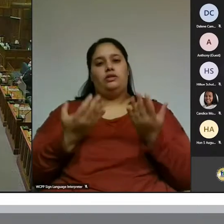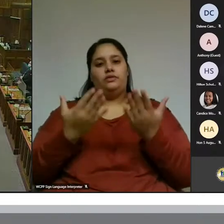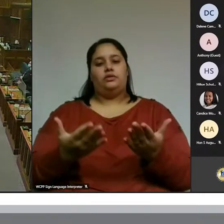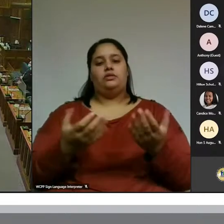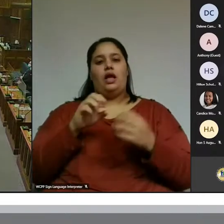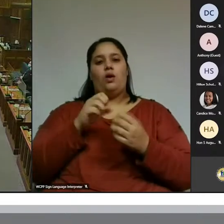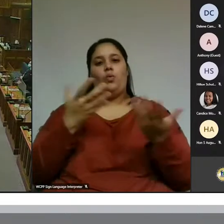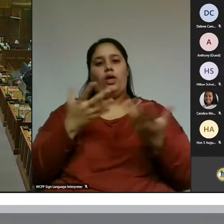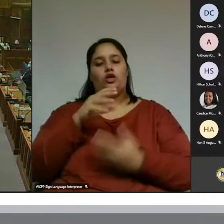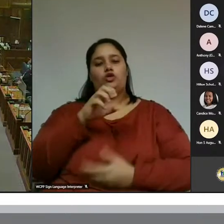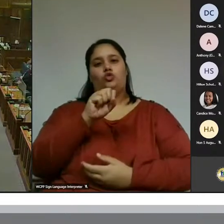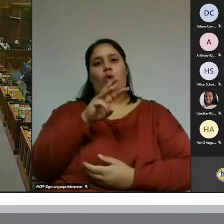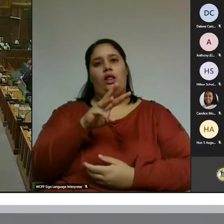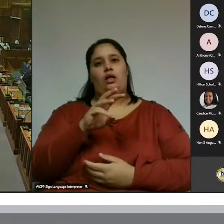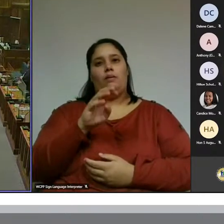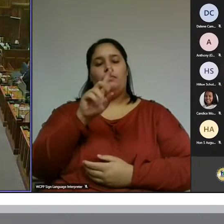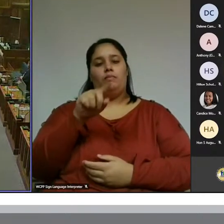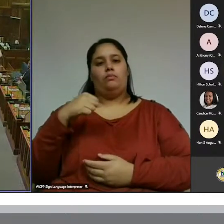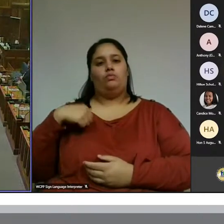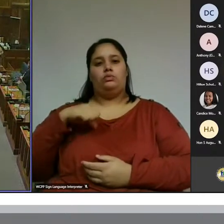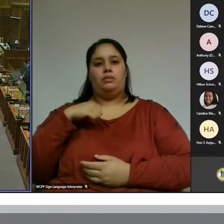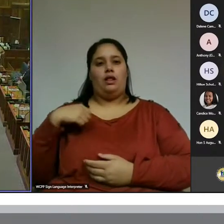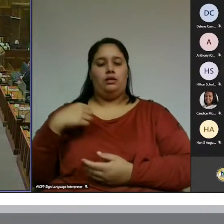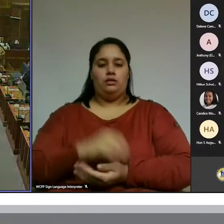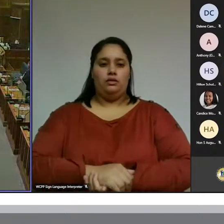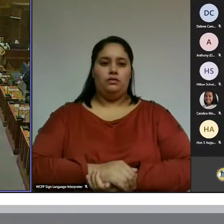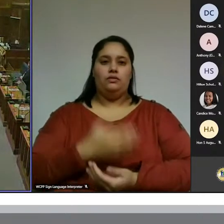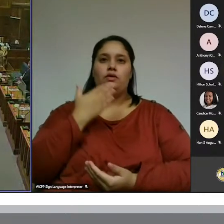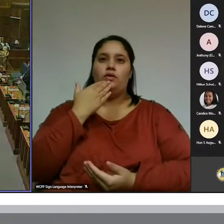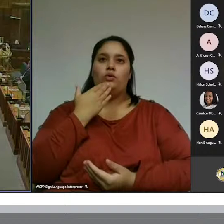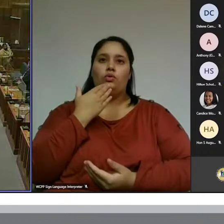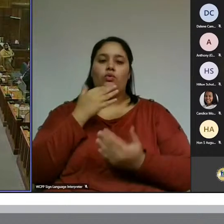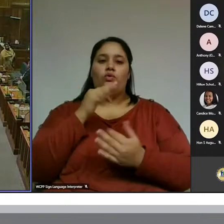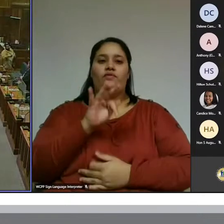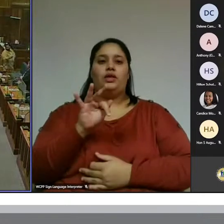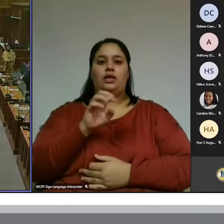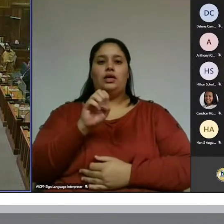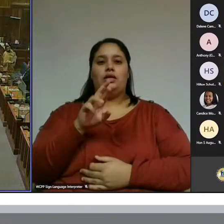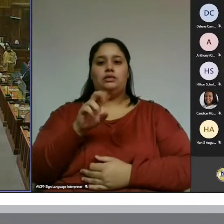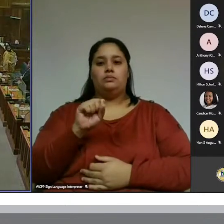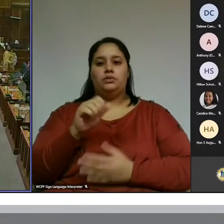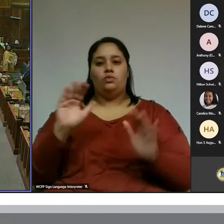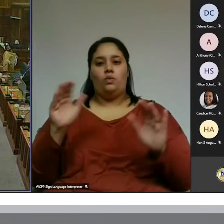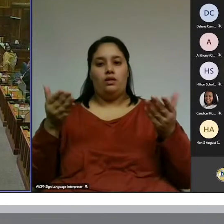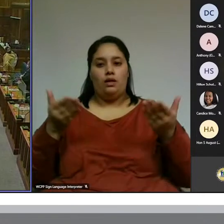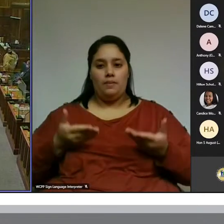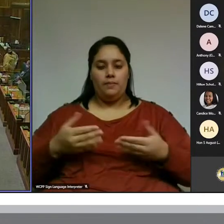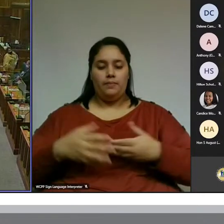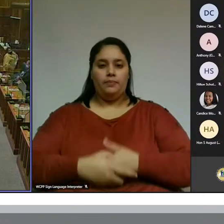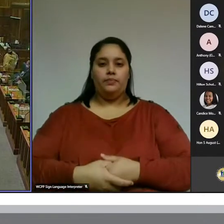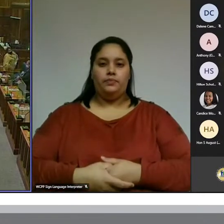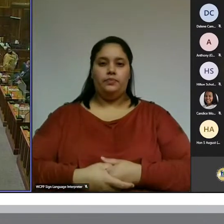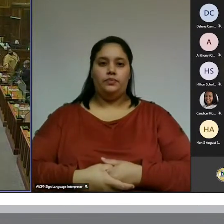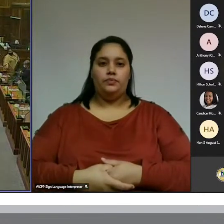Swellendam Municipality. Thank you, Frikkie Erasmus.